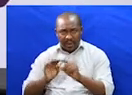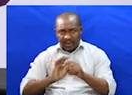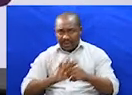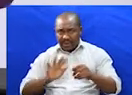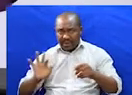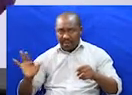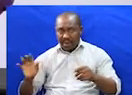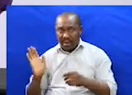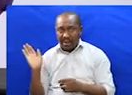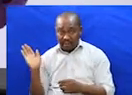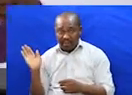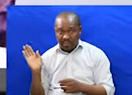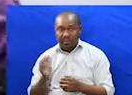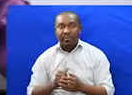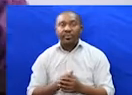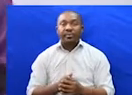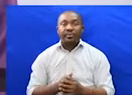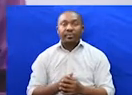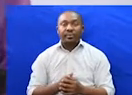nucleic acids.